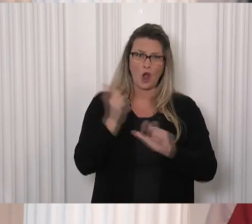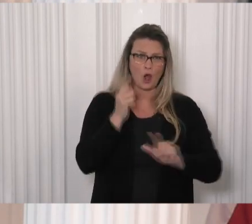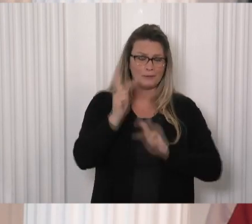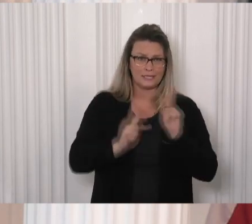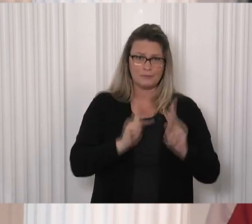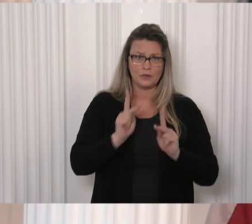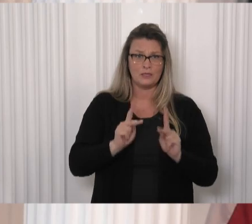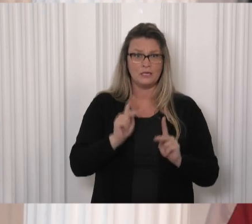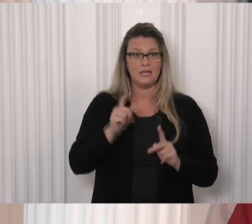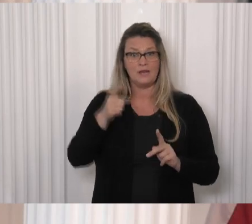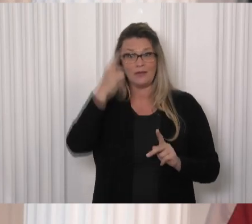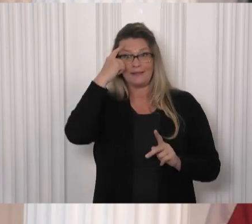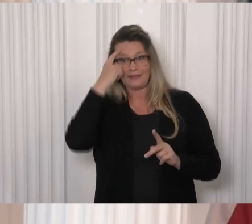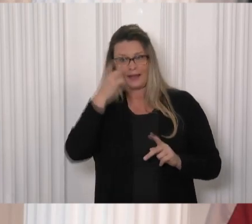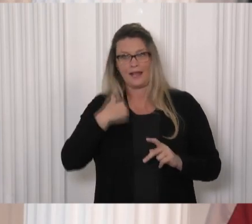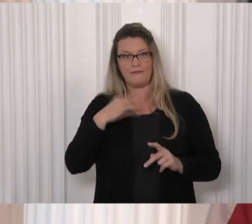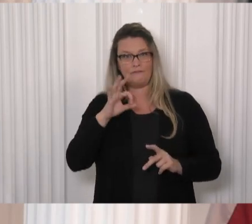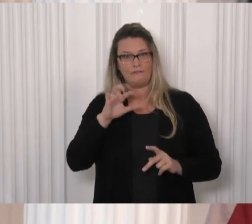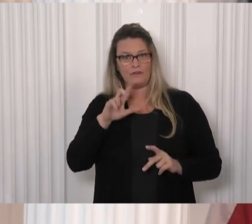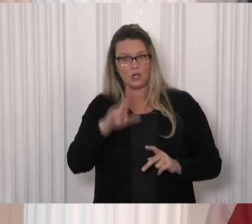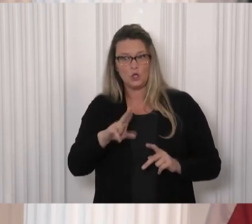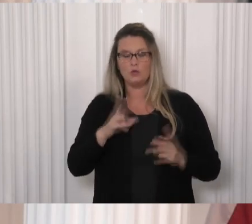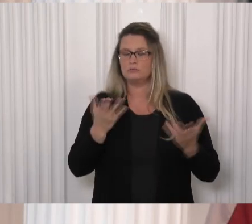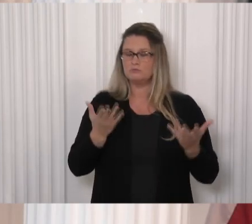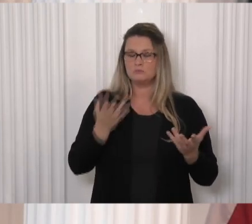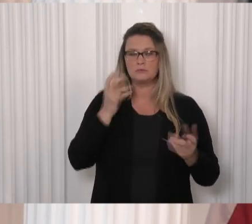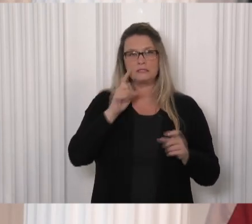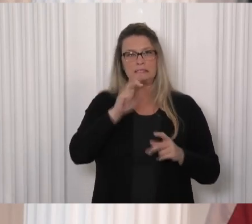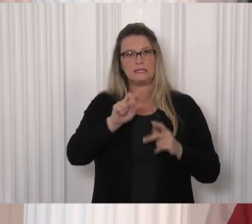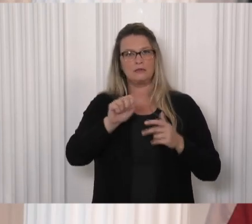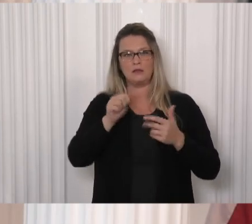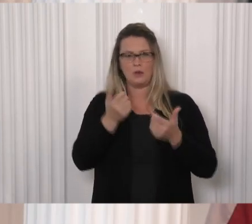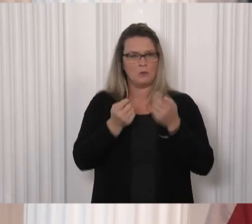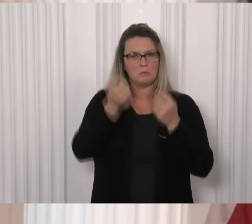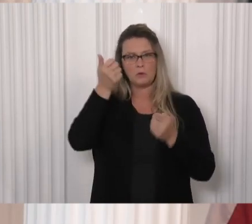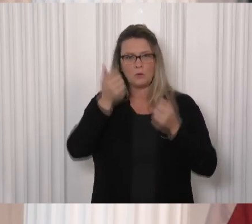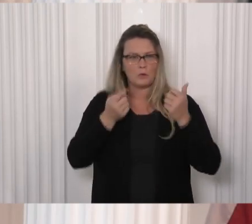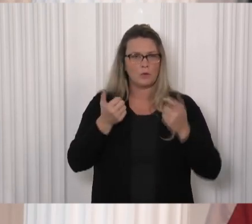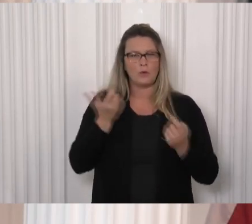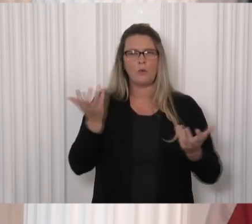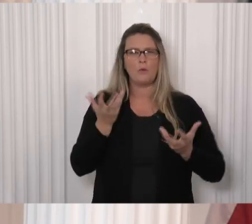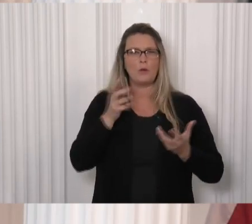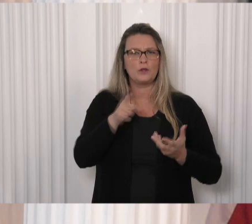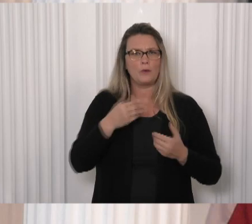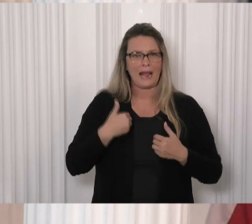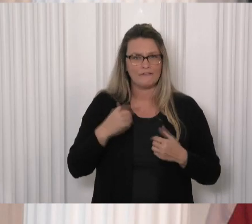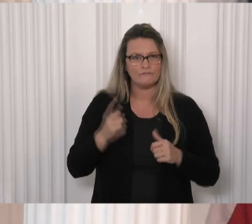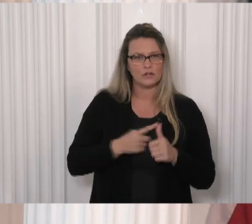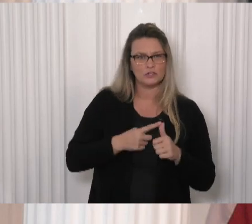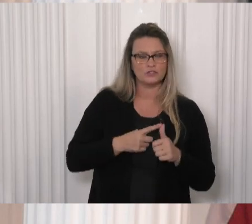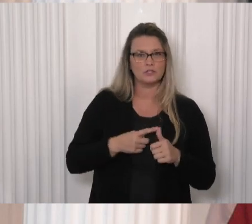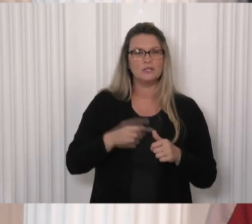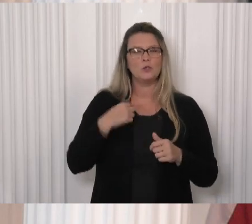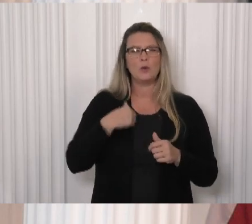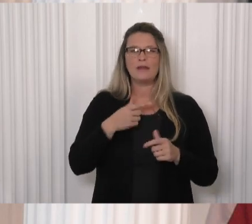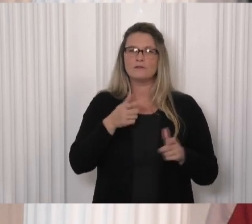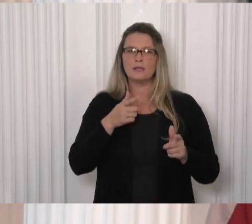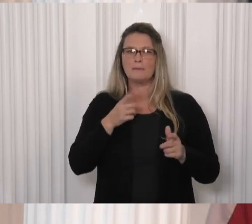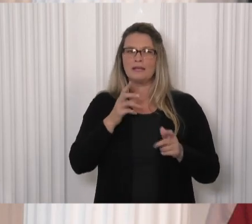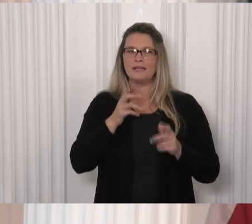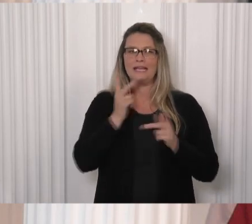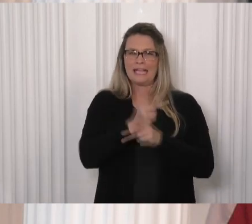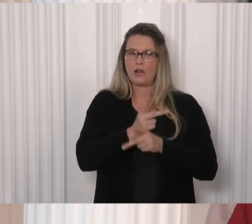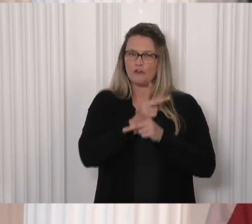that with flu or other things, you can manage a lot of it clinically. And so we need to be very careful in how we prioritize